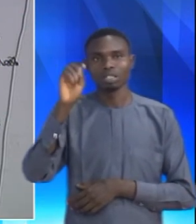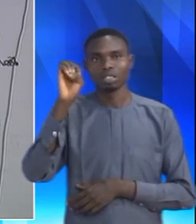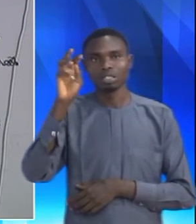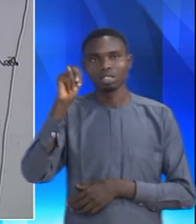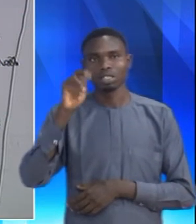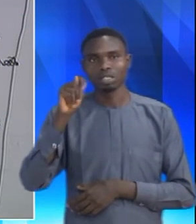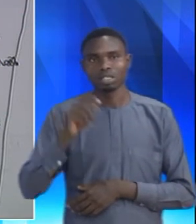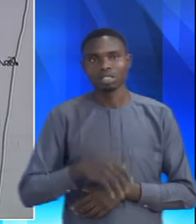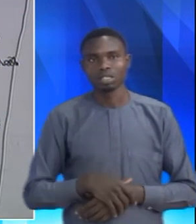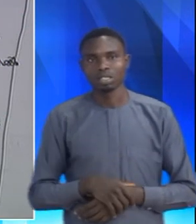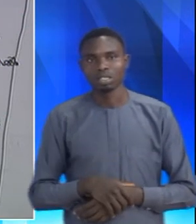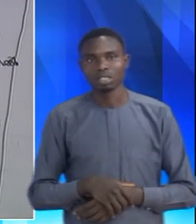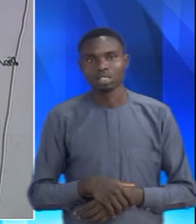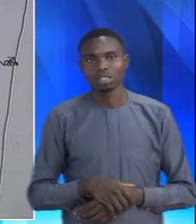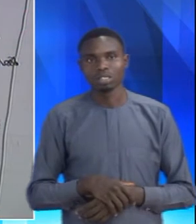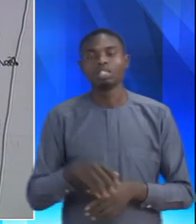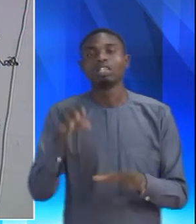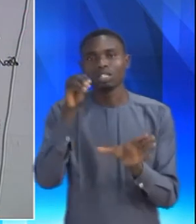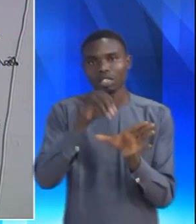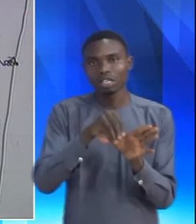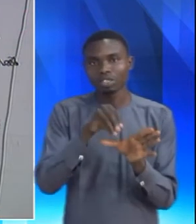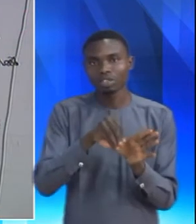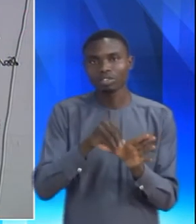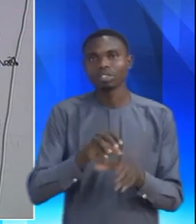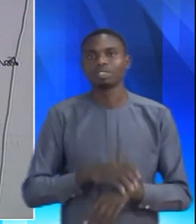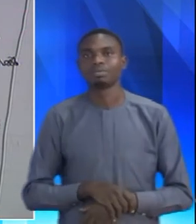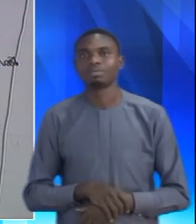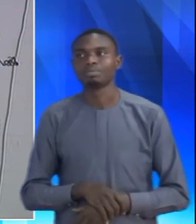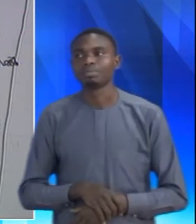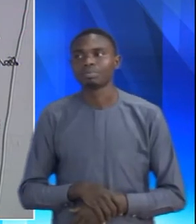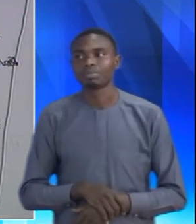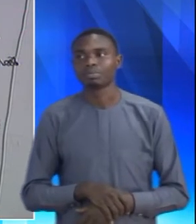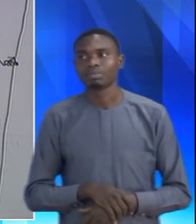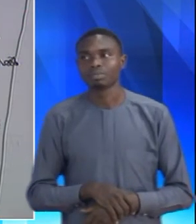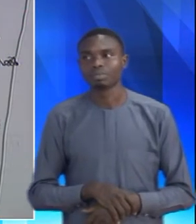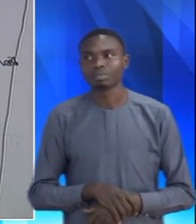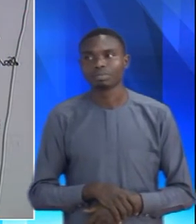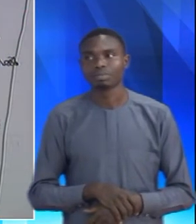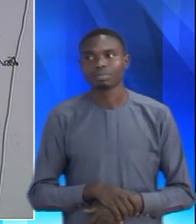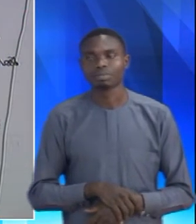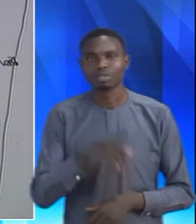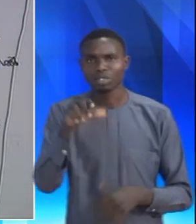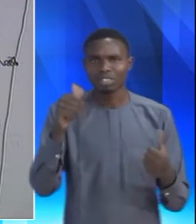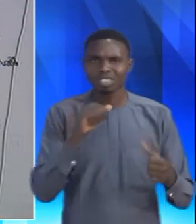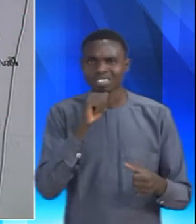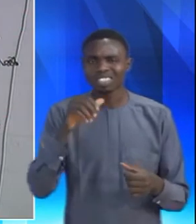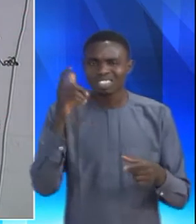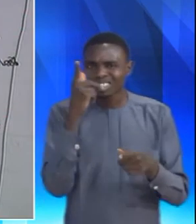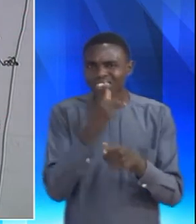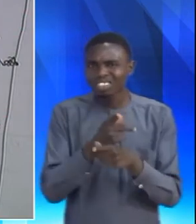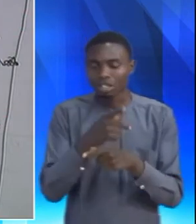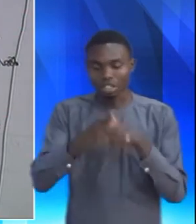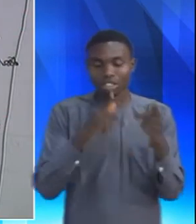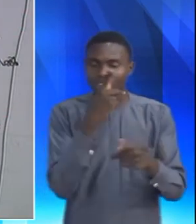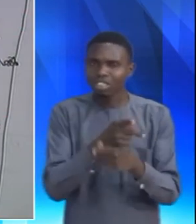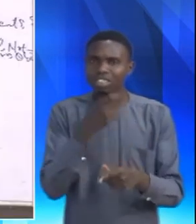letter. You can't just take up your biro and your paper and say you want to write a letter. There must be reason.